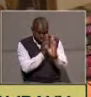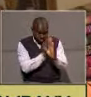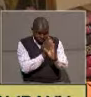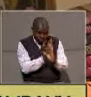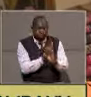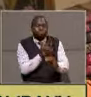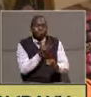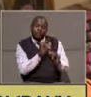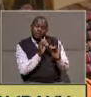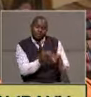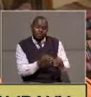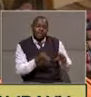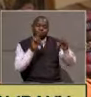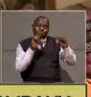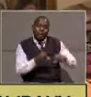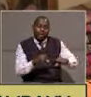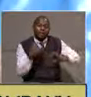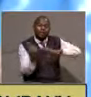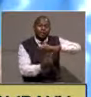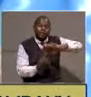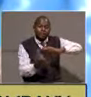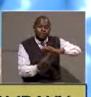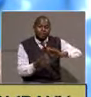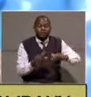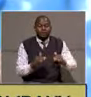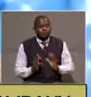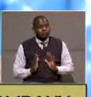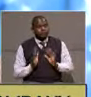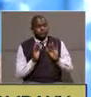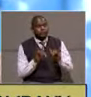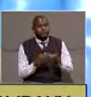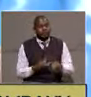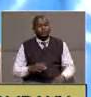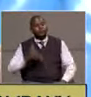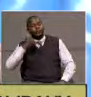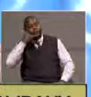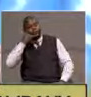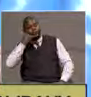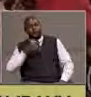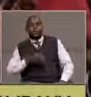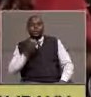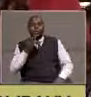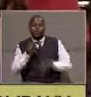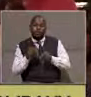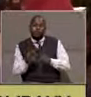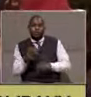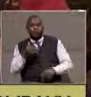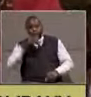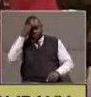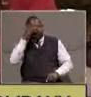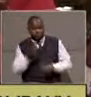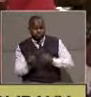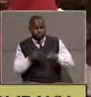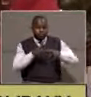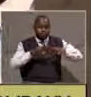in very pathetic conditions. The raid followed tip-off from a concerned citizen, and police says